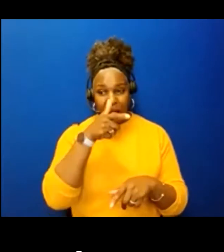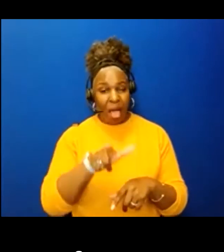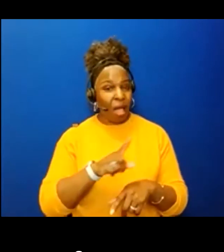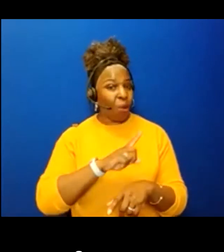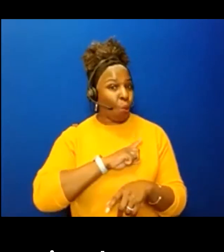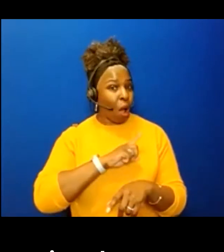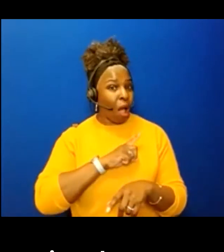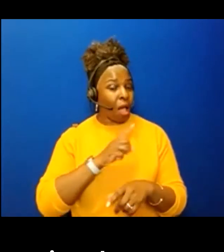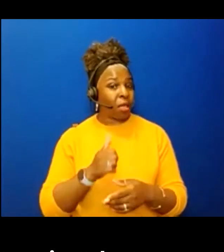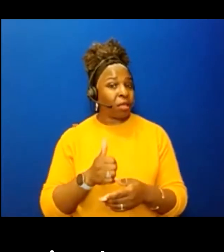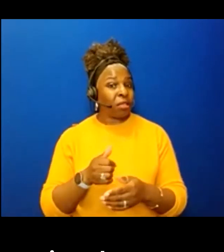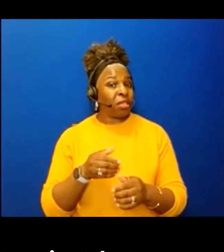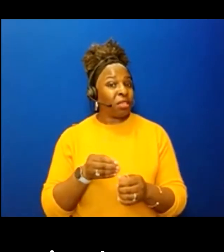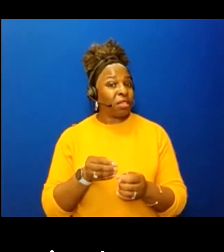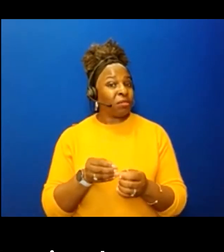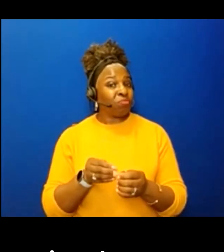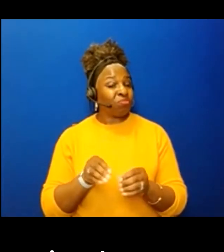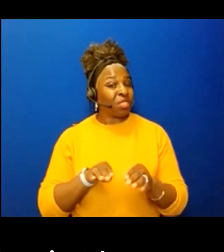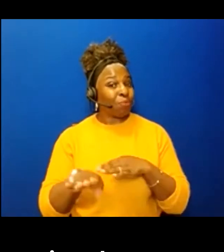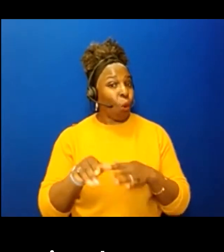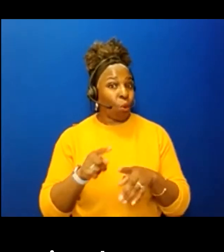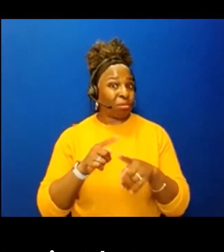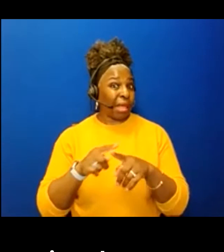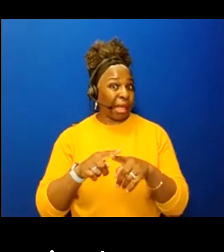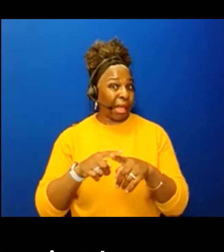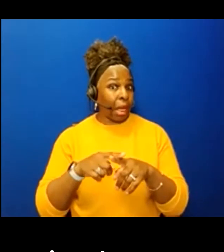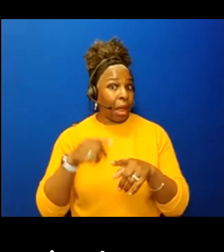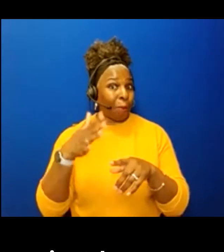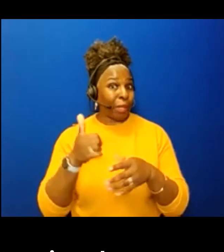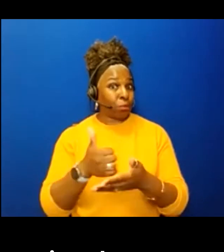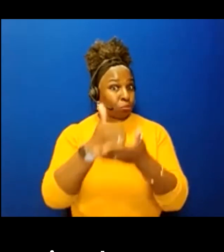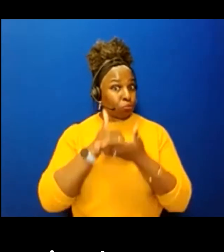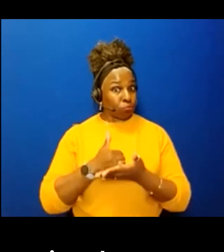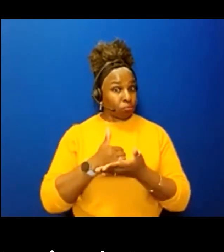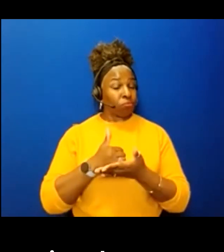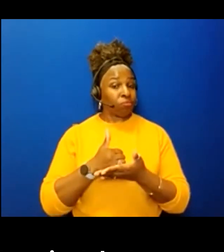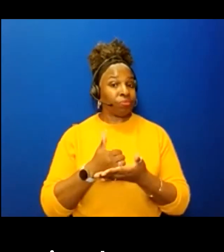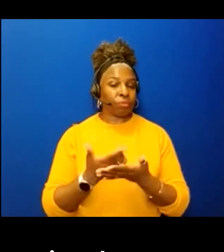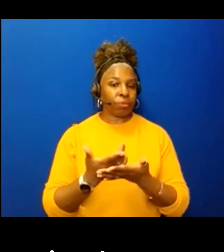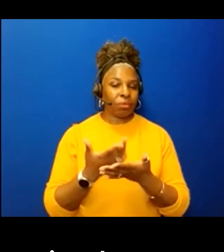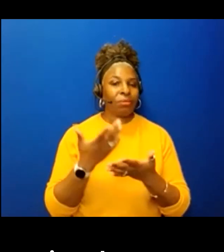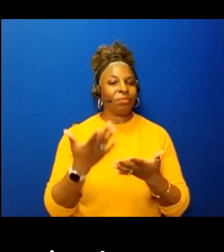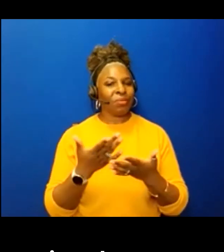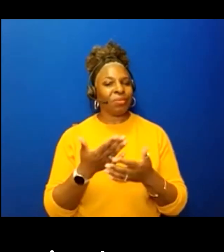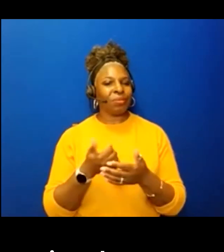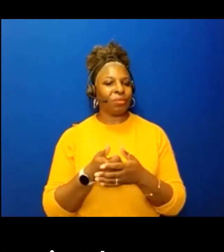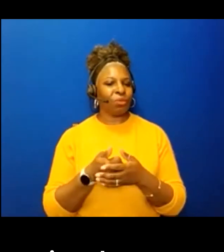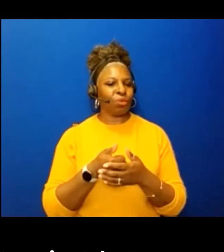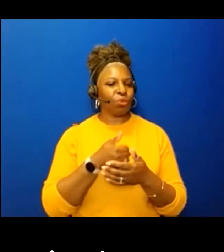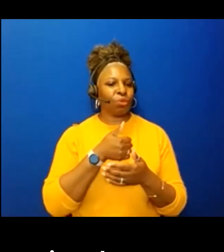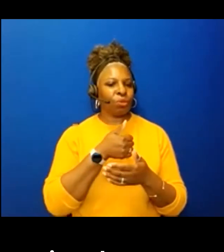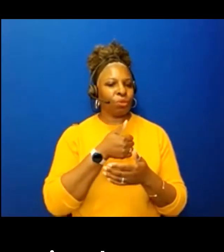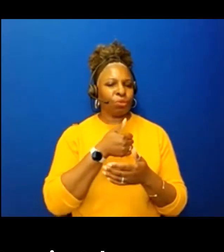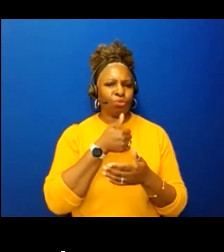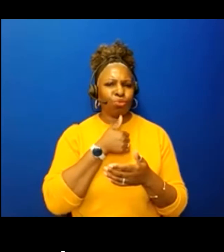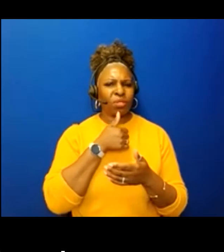Sport England to be able to deliver that project, but we are using support across